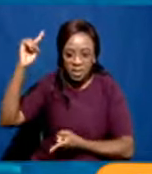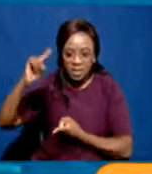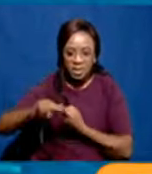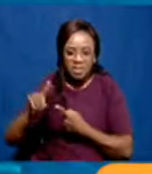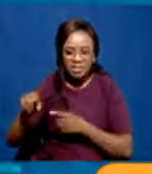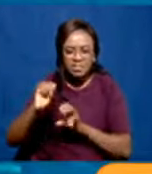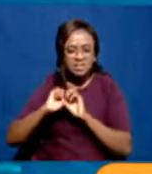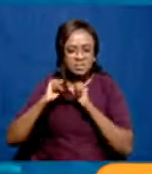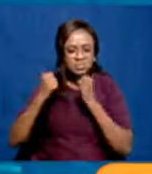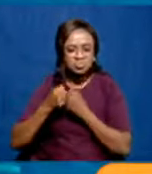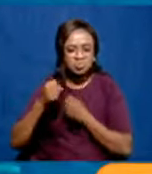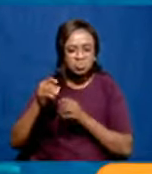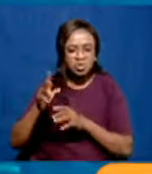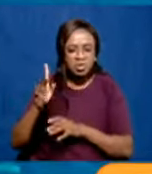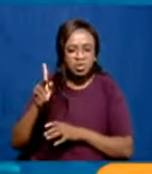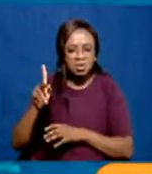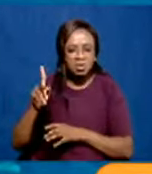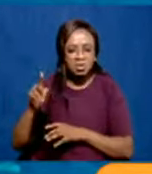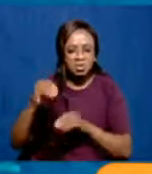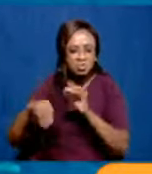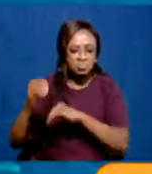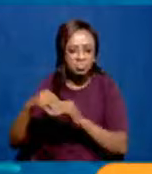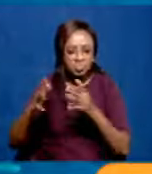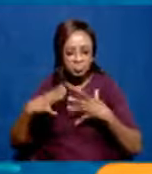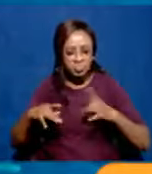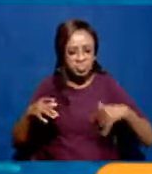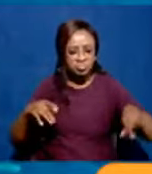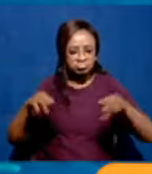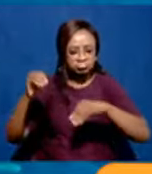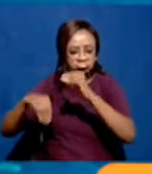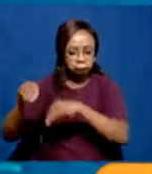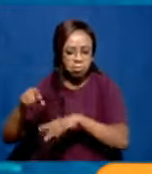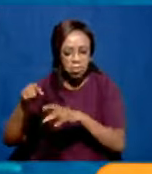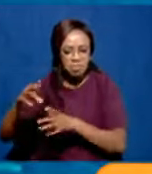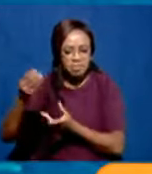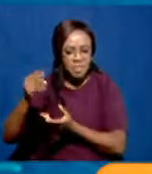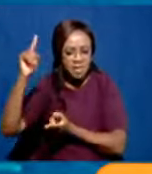pool of fund? Then from that point, when they bring up the aspect of chronic